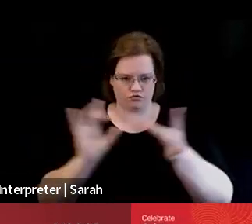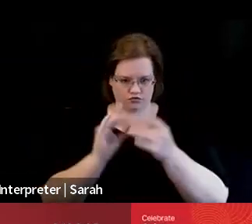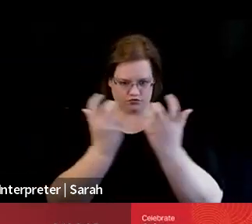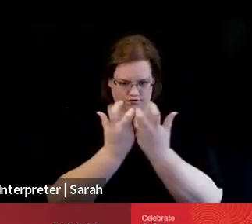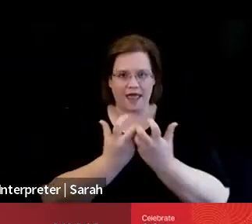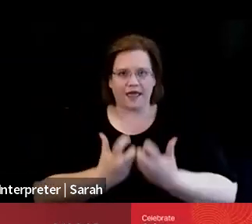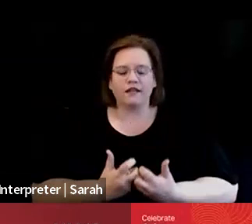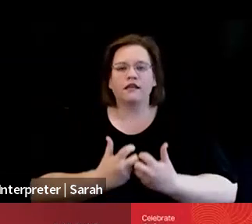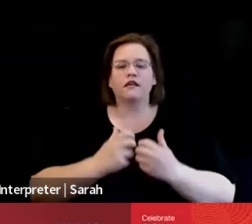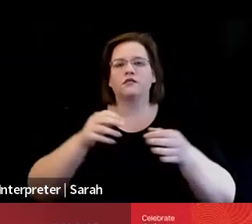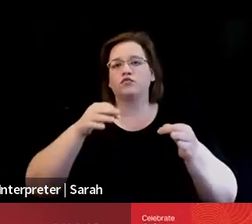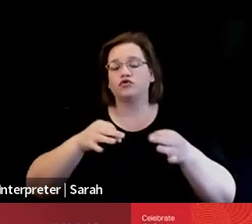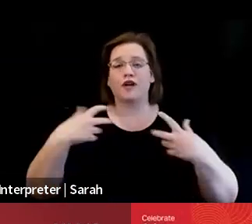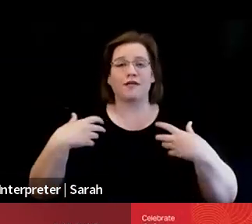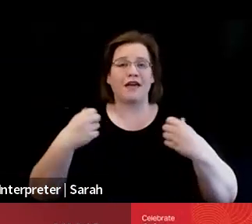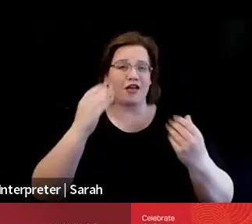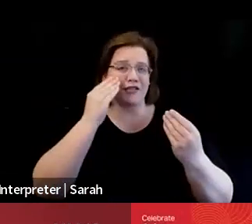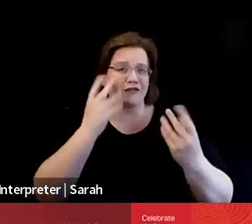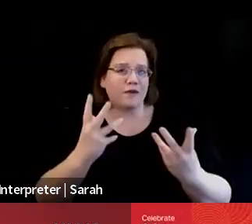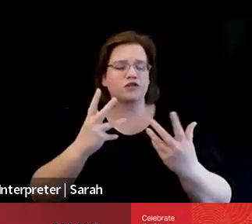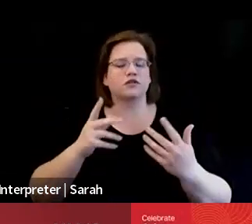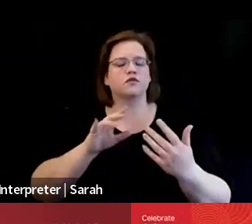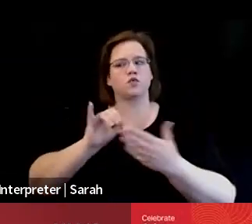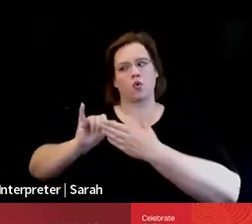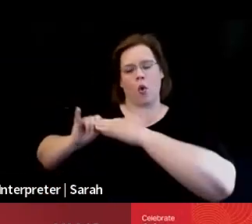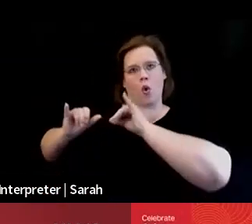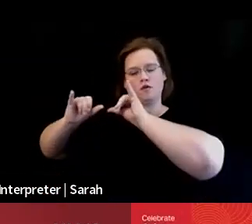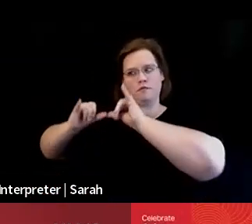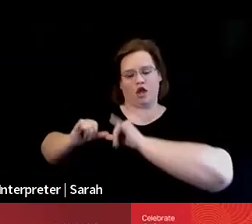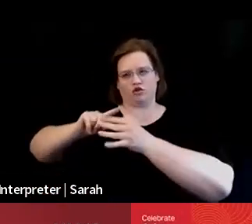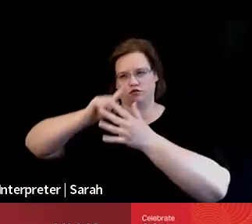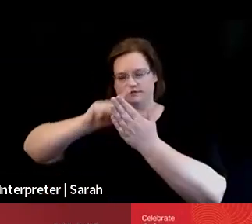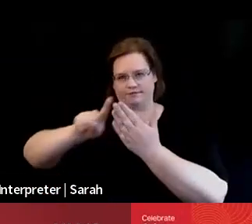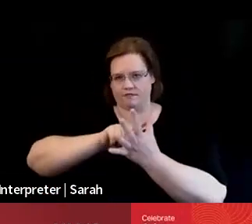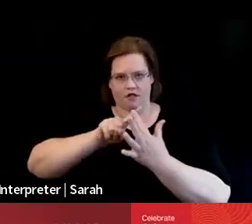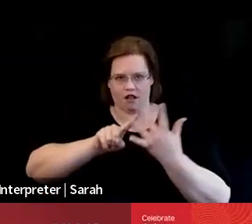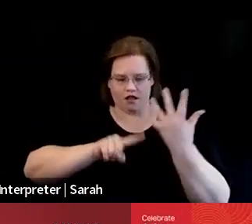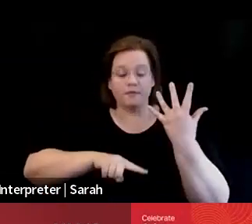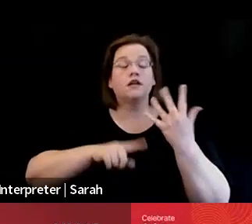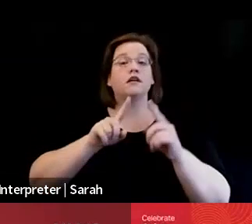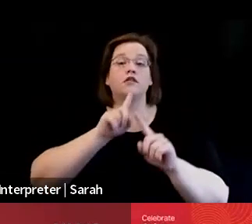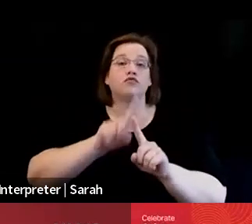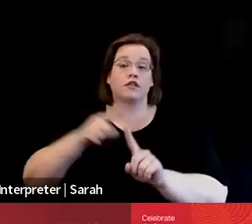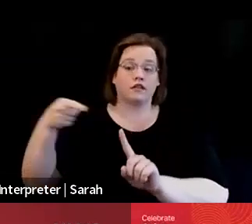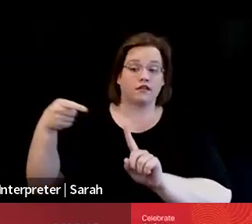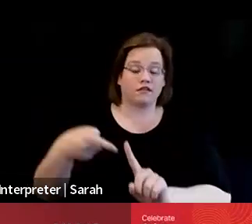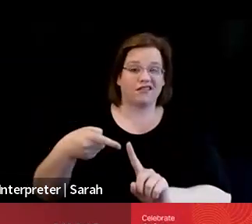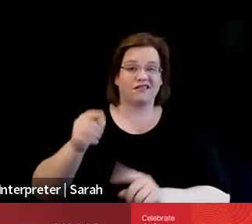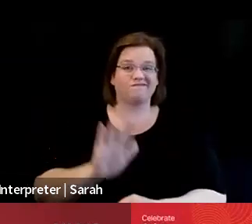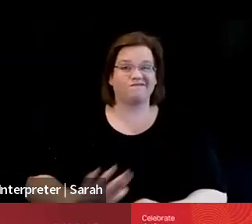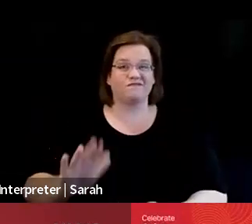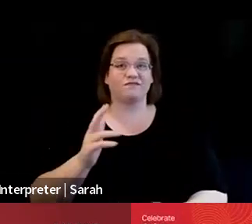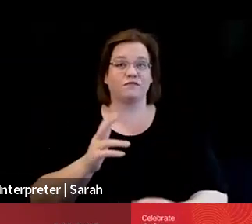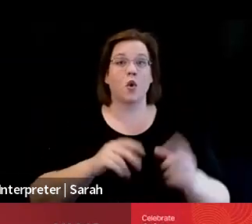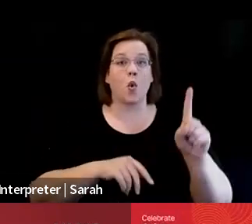as we describe health information. So it looked at several of those things. And basically the NAL told us that only about 12